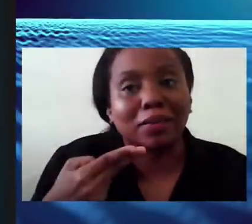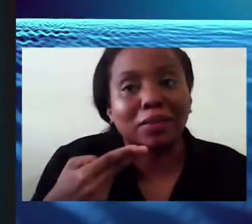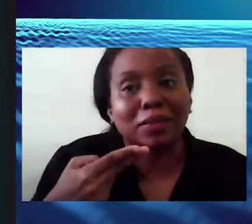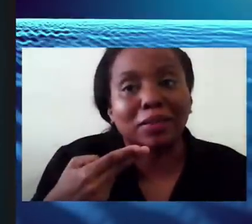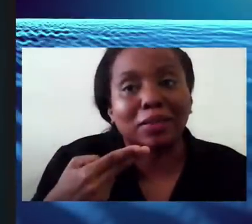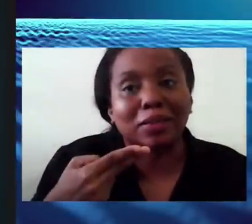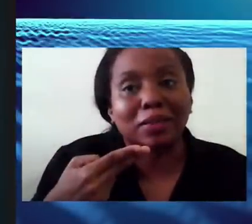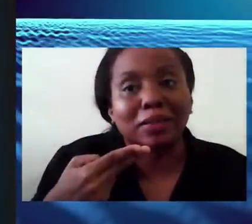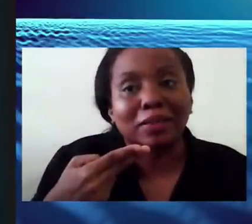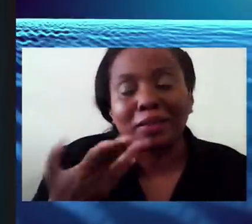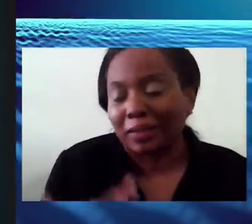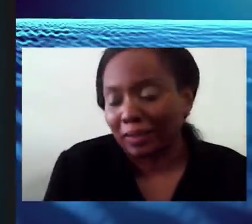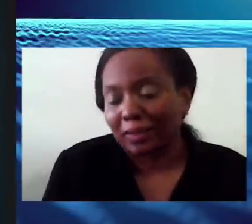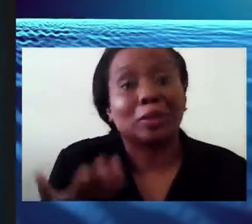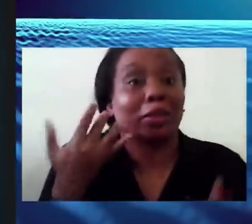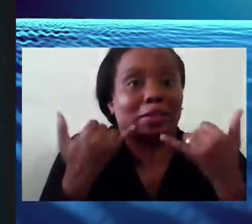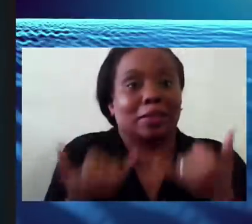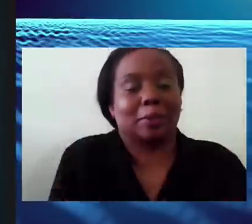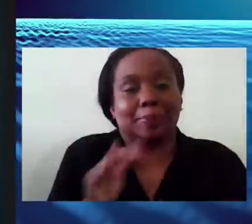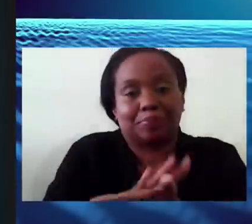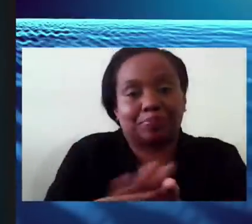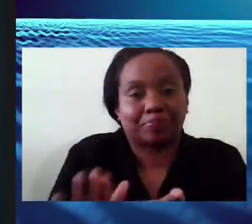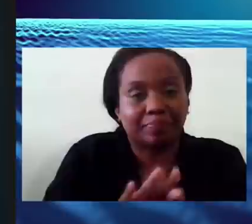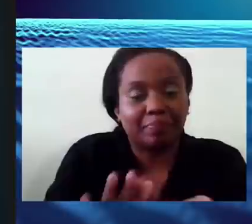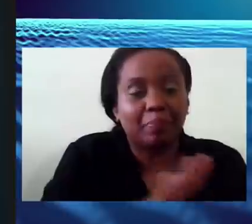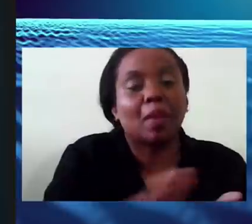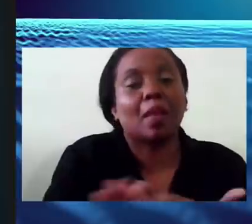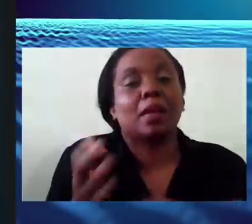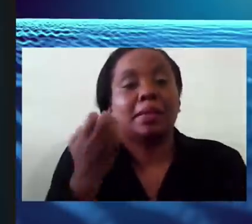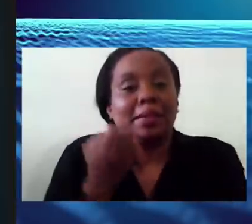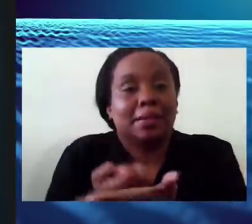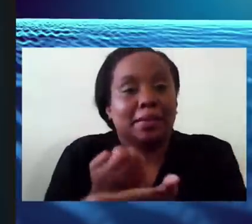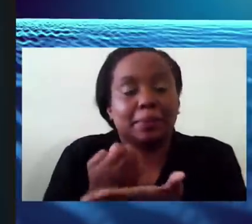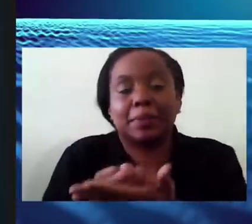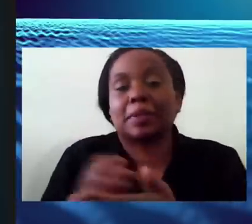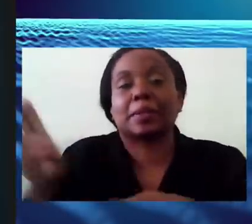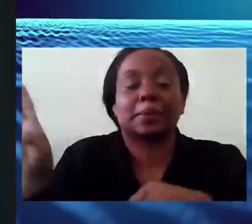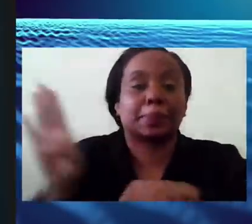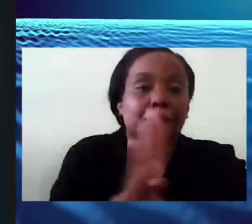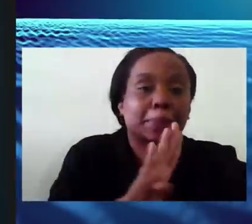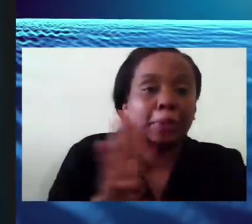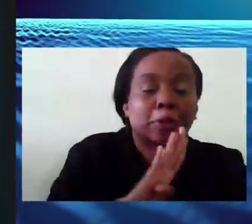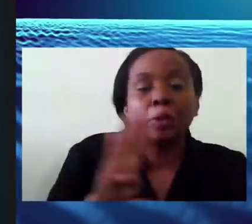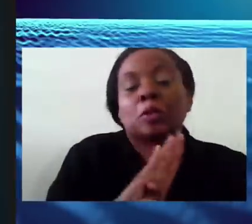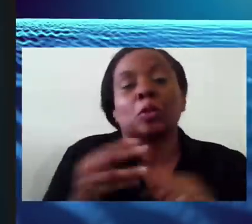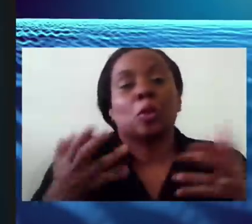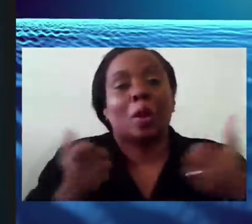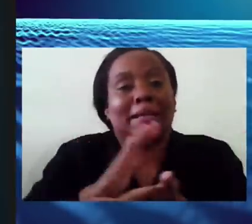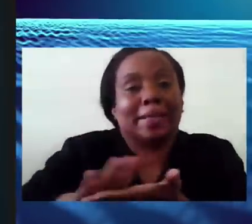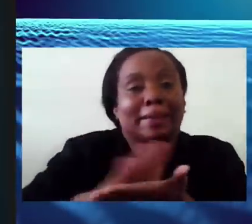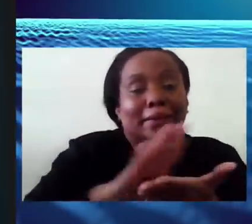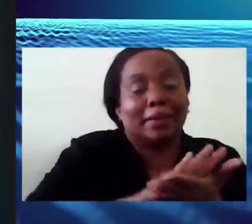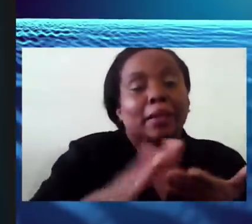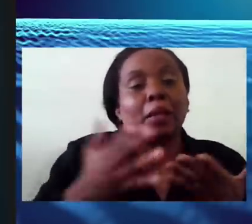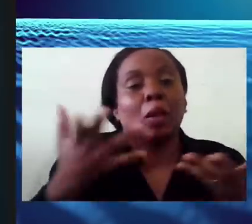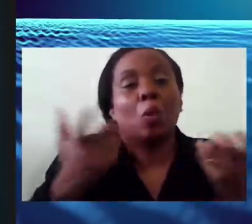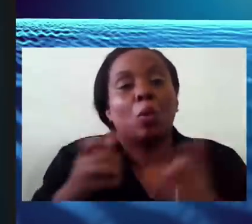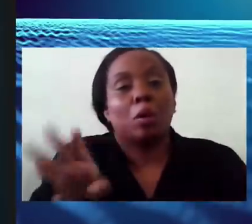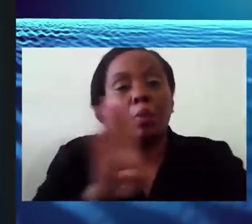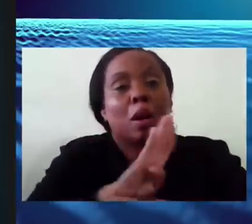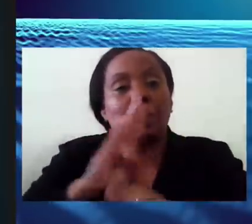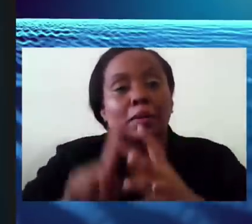sector and commerce in Barbados are cleaning those so that we can get the country back up and going. One of the most